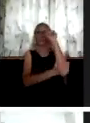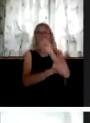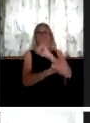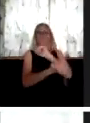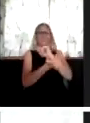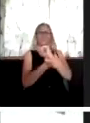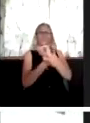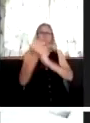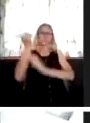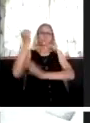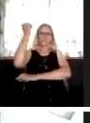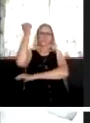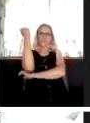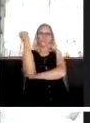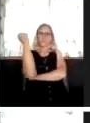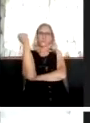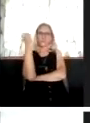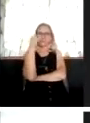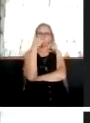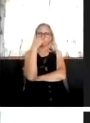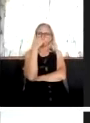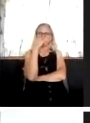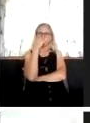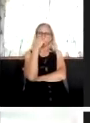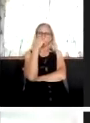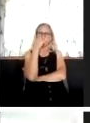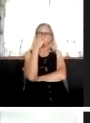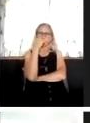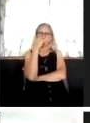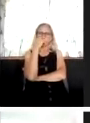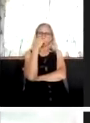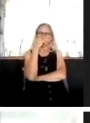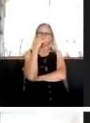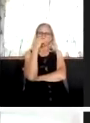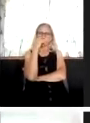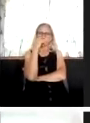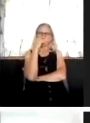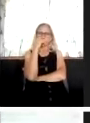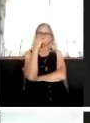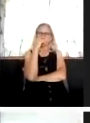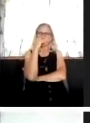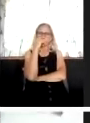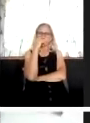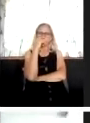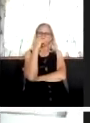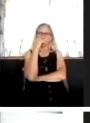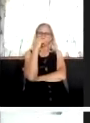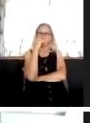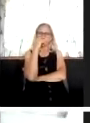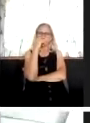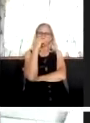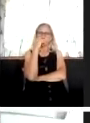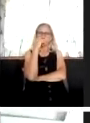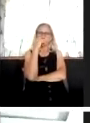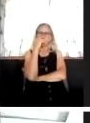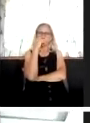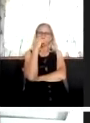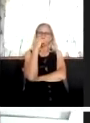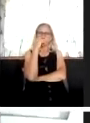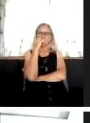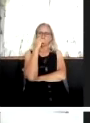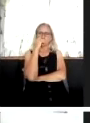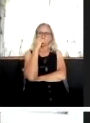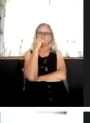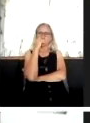knows that you need of those things. Wow. So Adam's father, heavenly